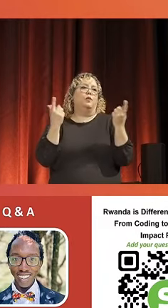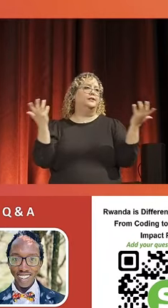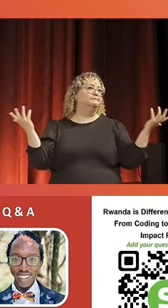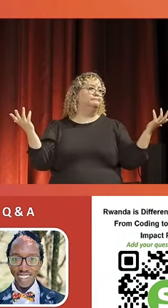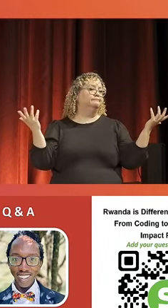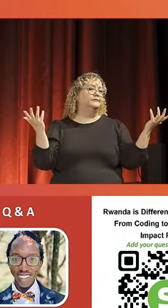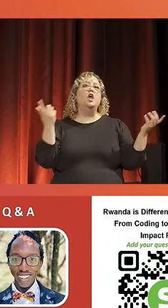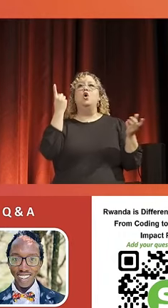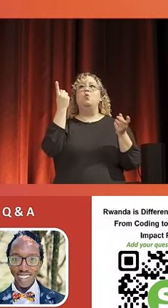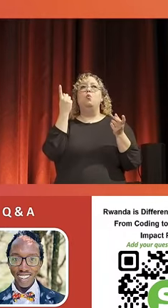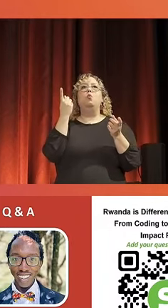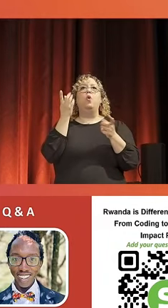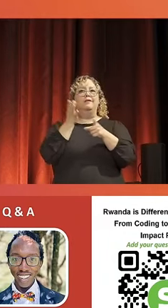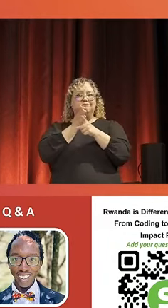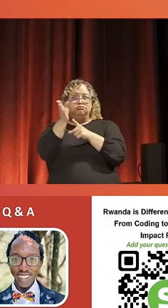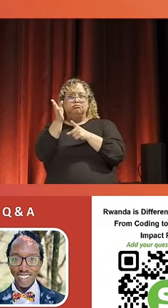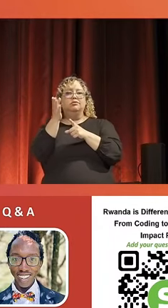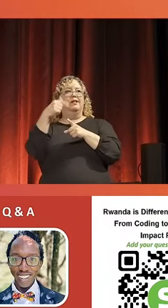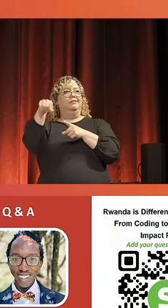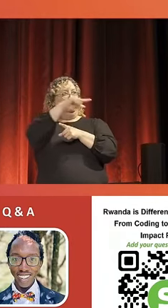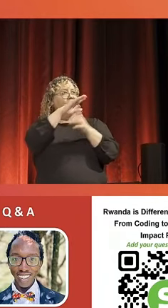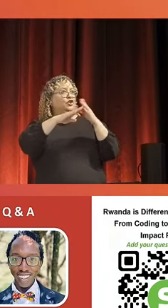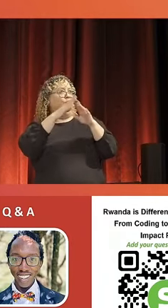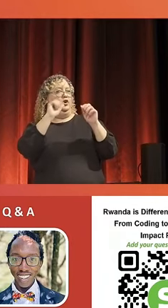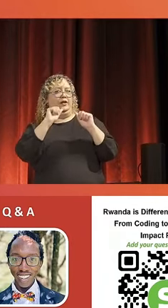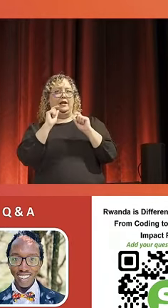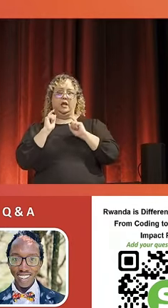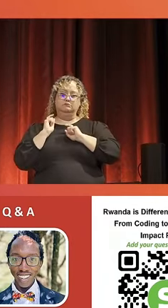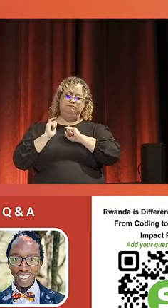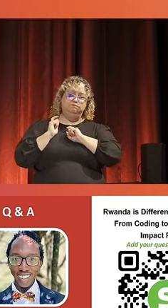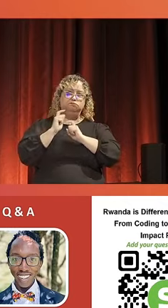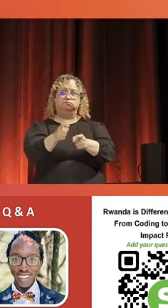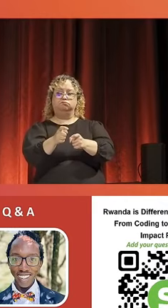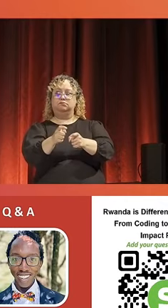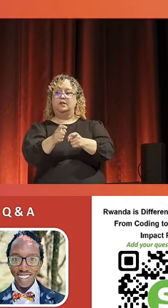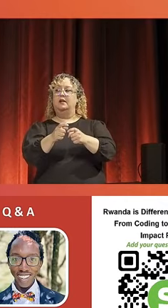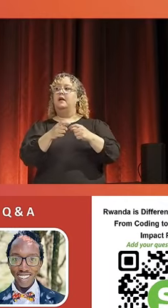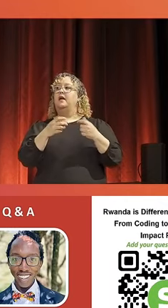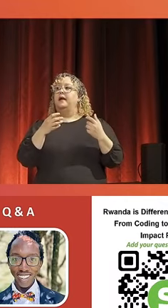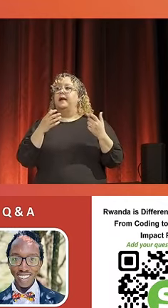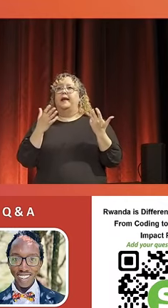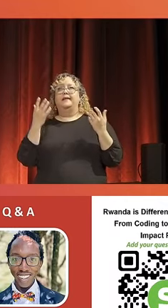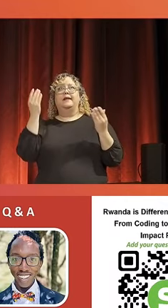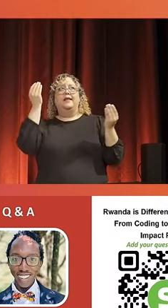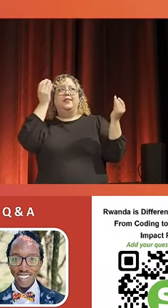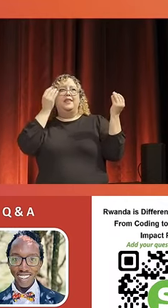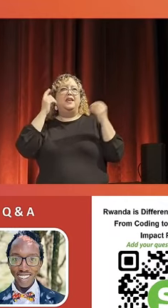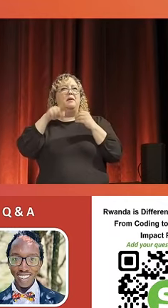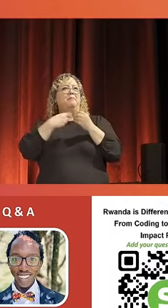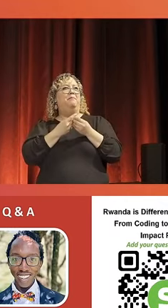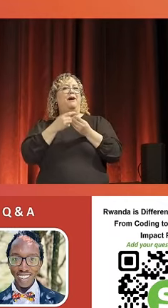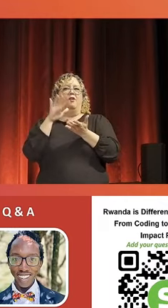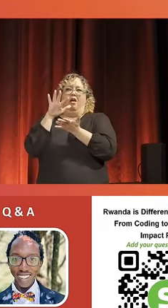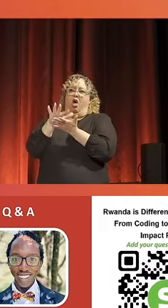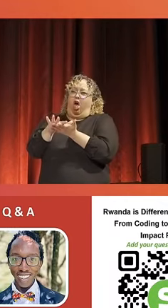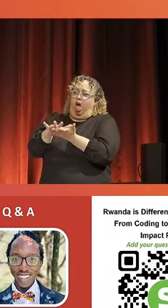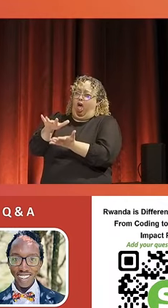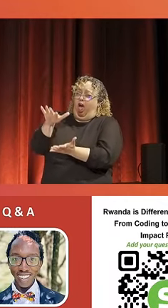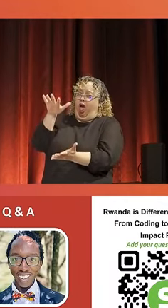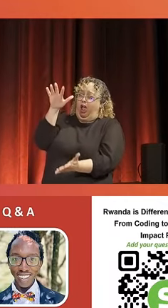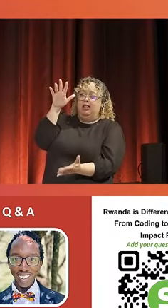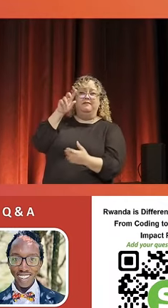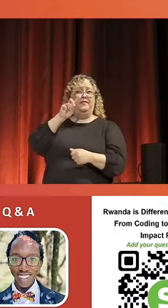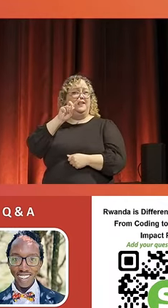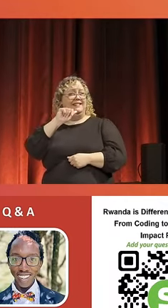this community can contribute is thinking about, there's all this data that is being collected and